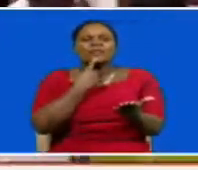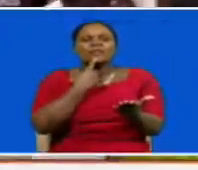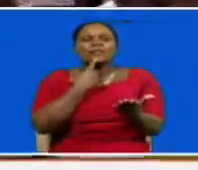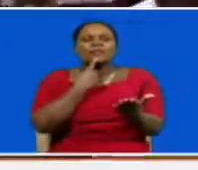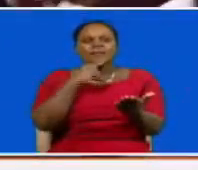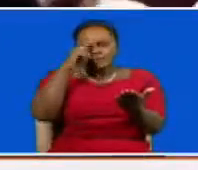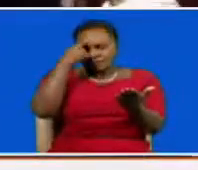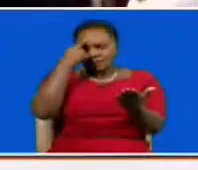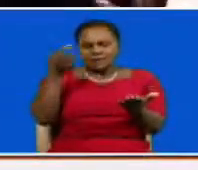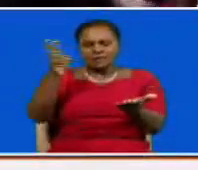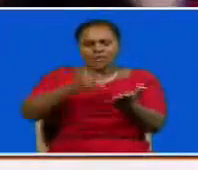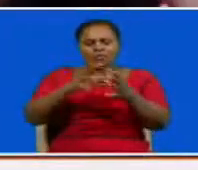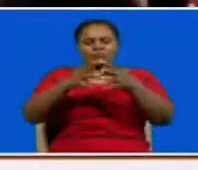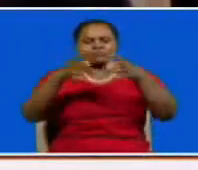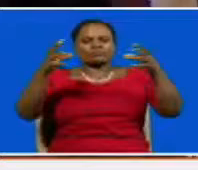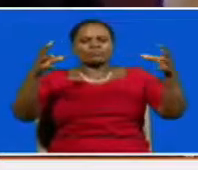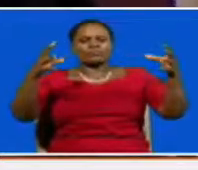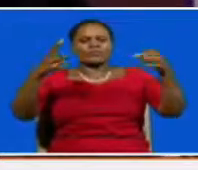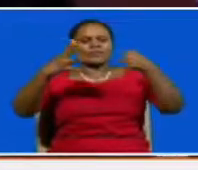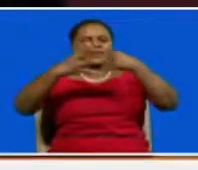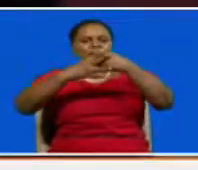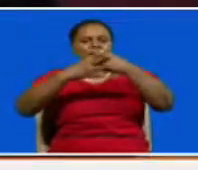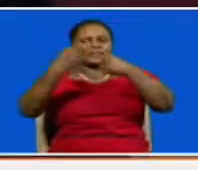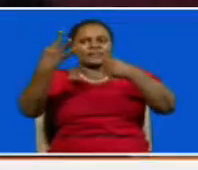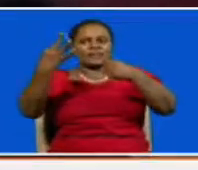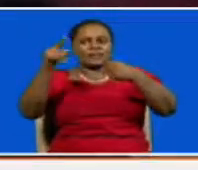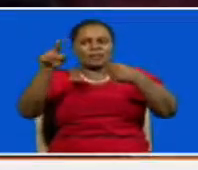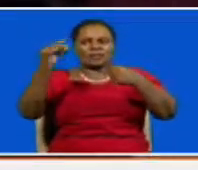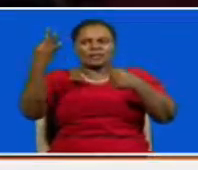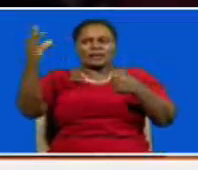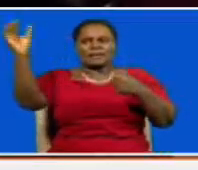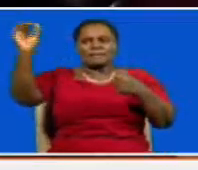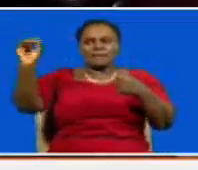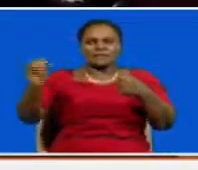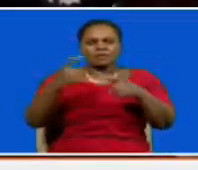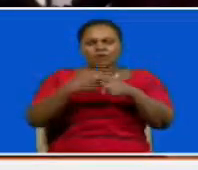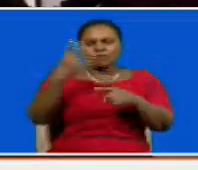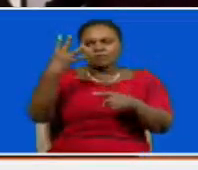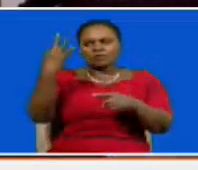market recorded a growth of 93.2% from